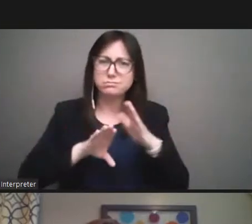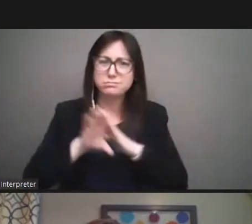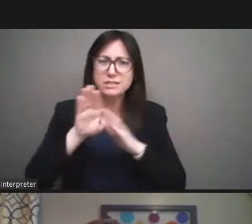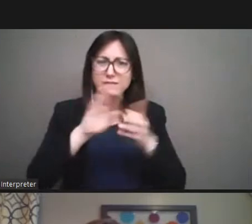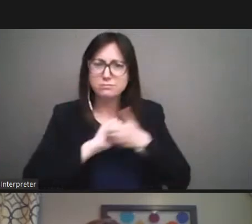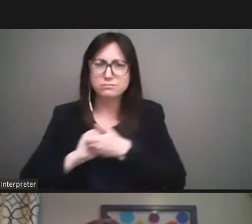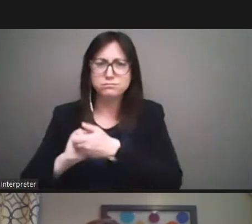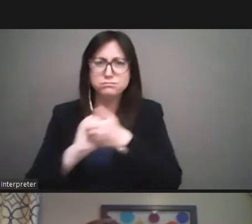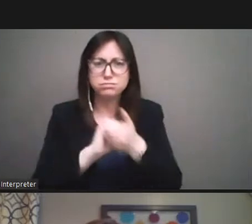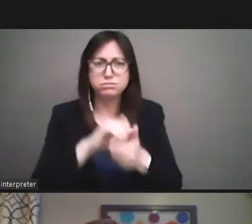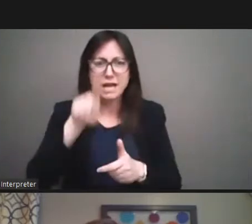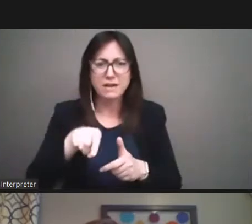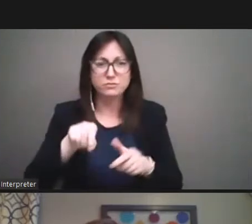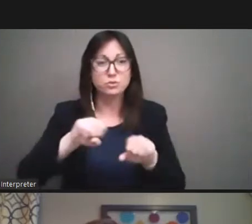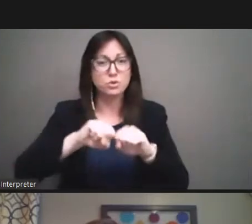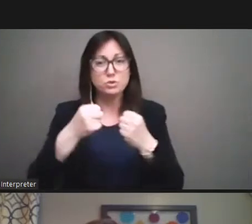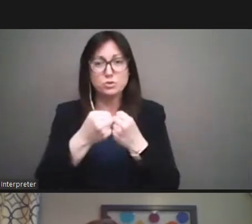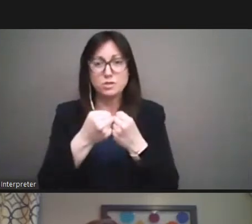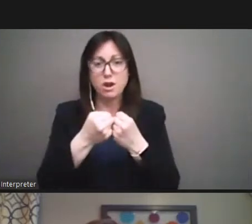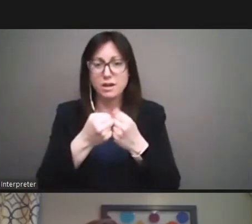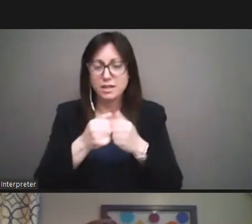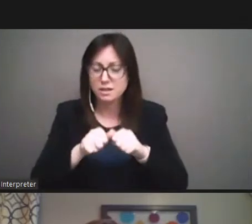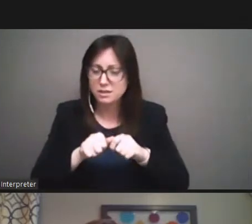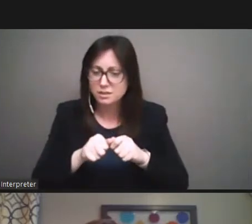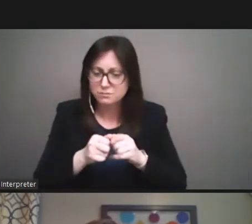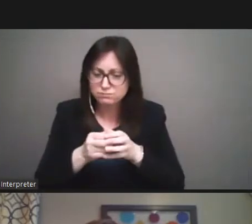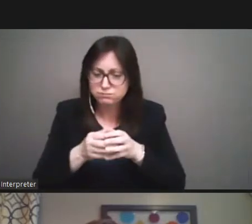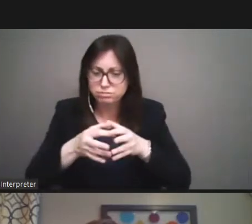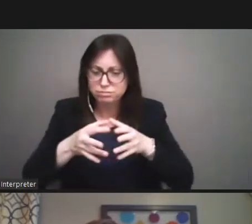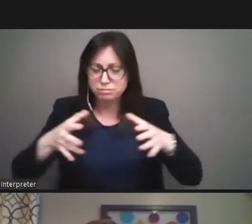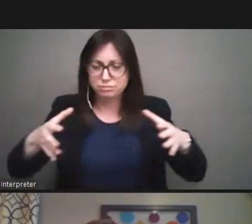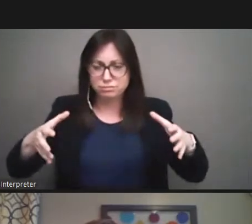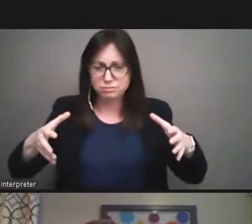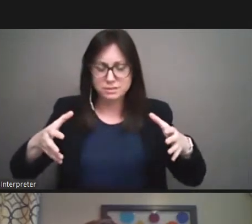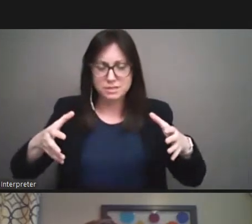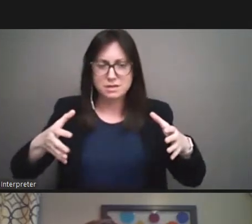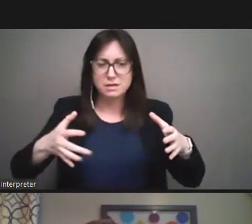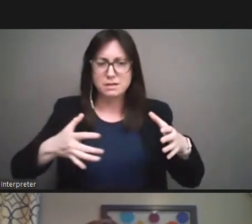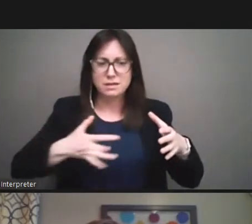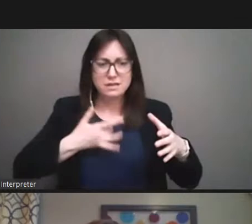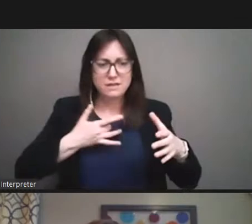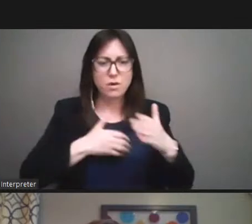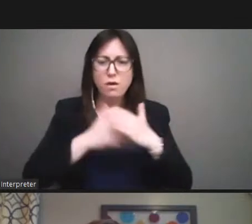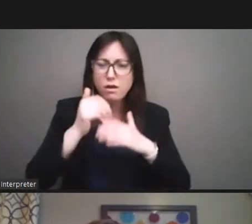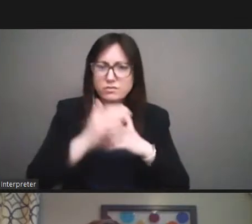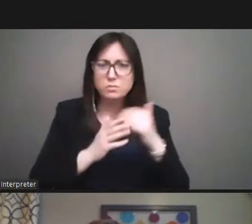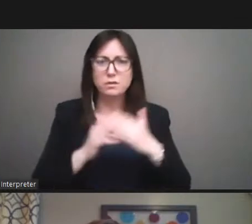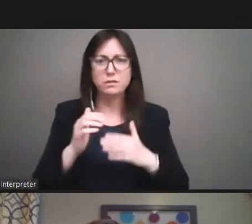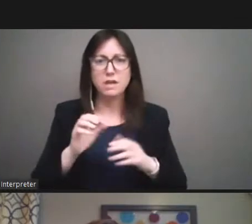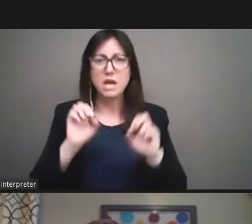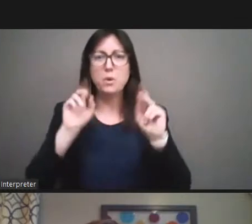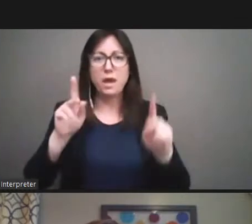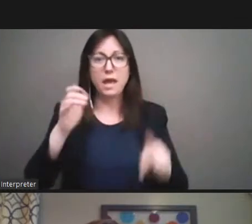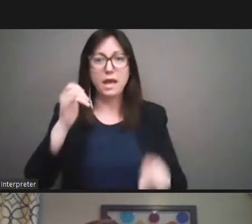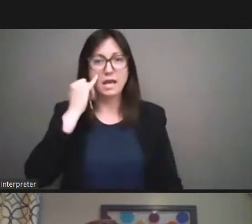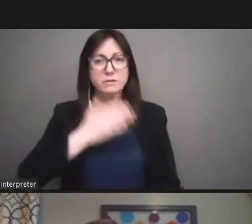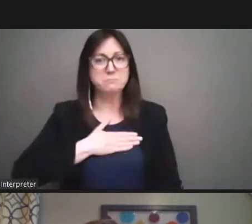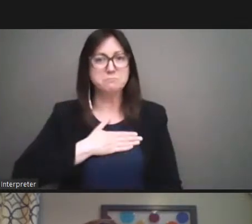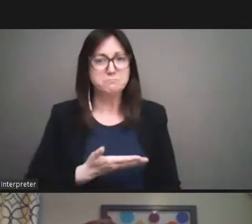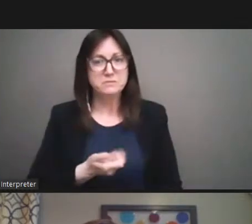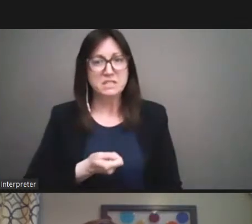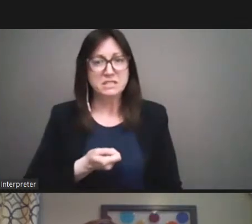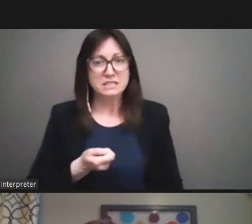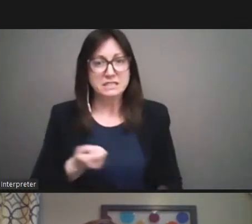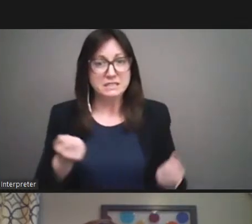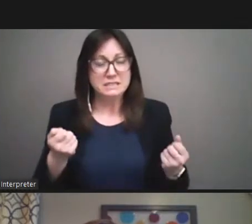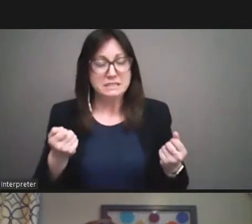a society where you feel comfortable and okay with that fear, because you're going to be surrounded with people who will help